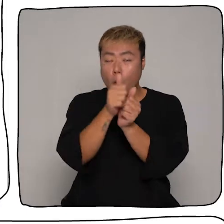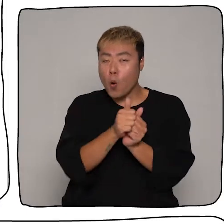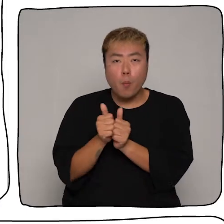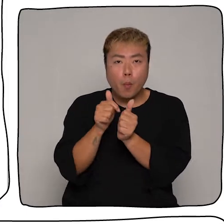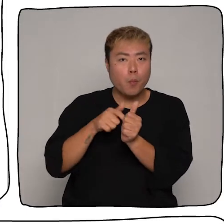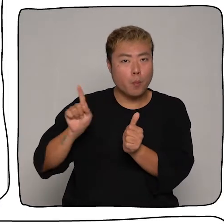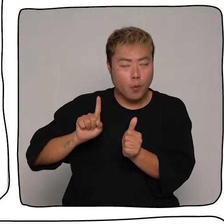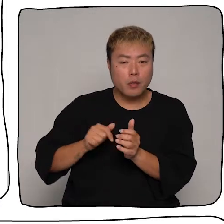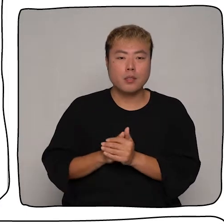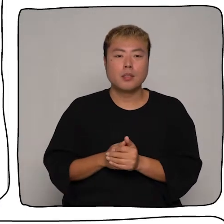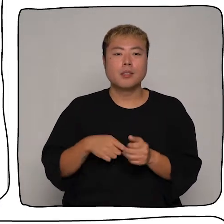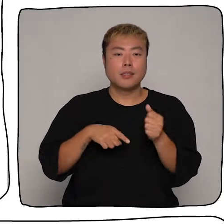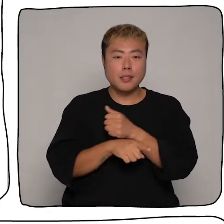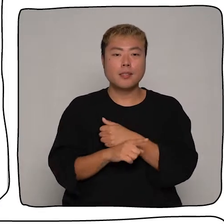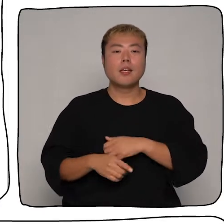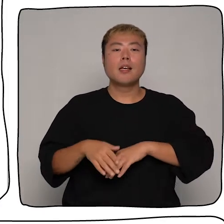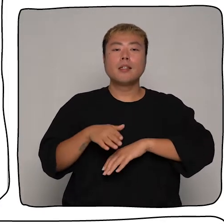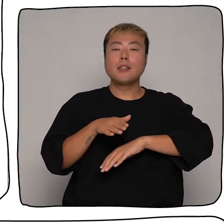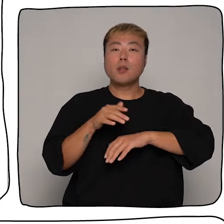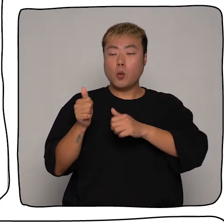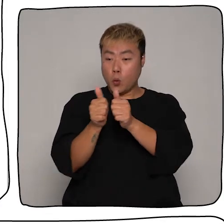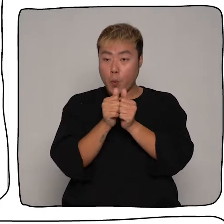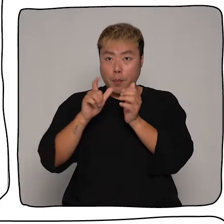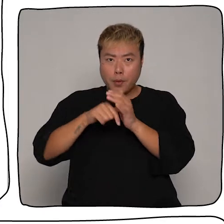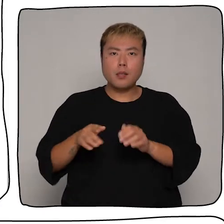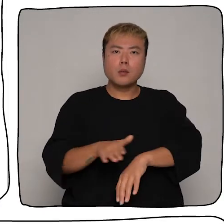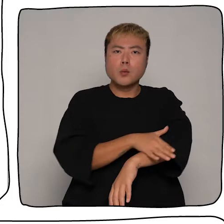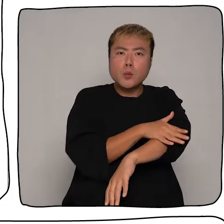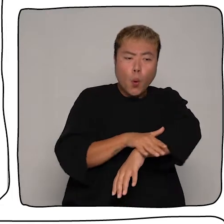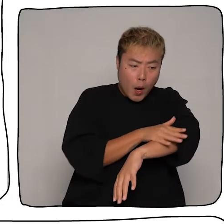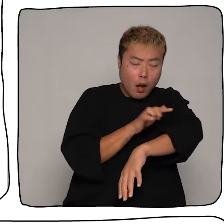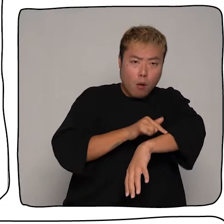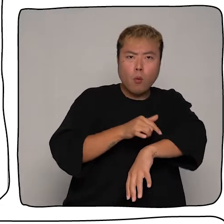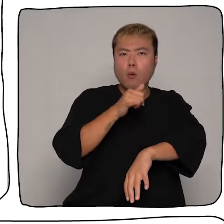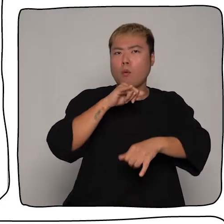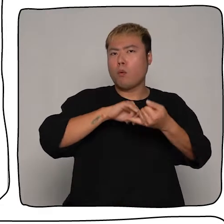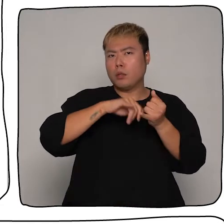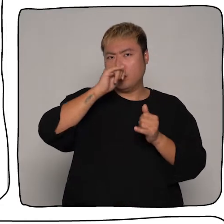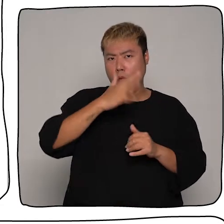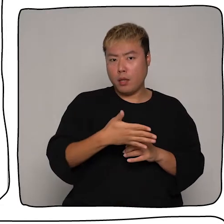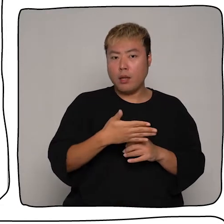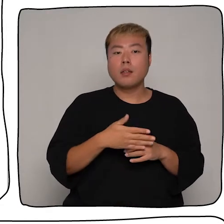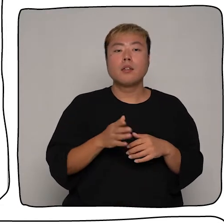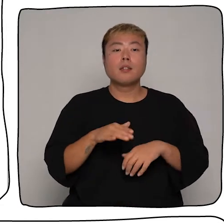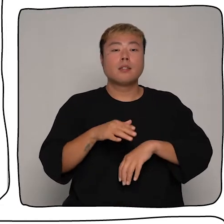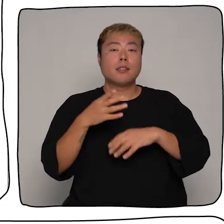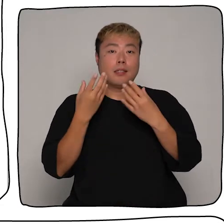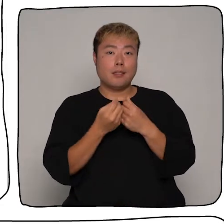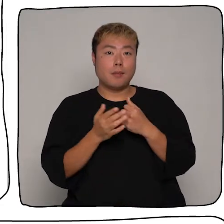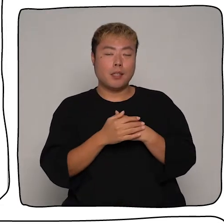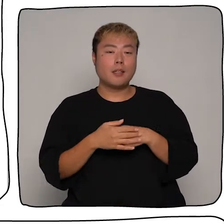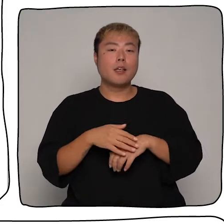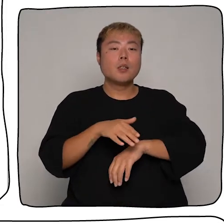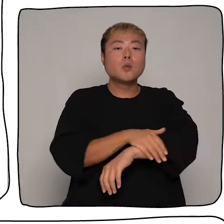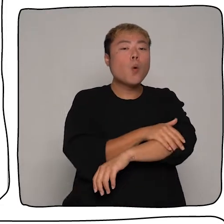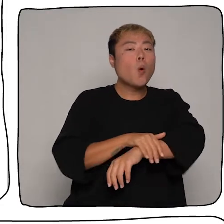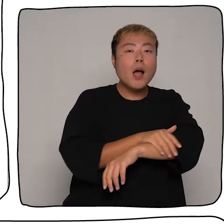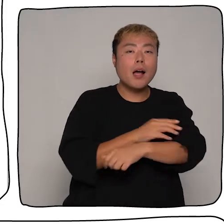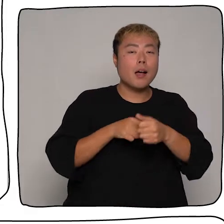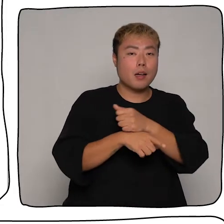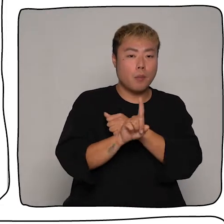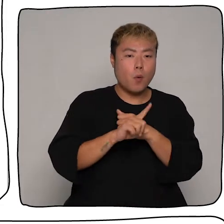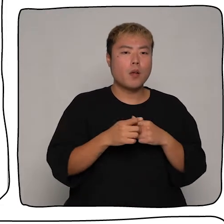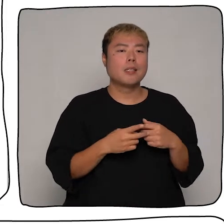on human relationship mediated by the sense of touch. Haptic encounter contains different